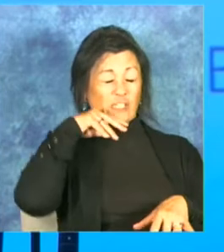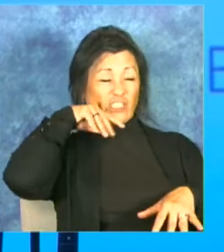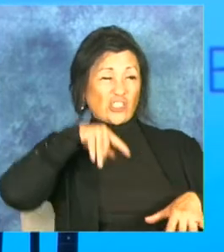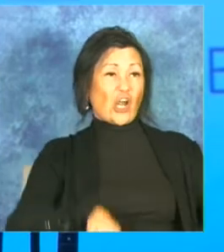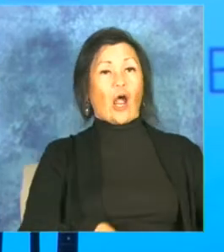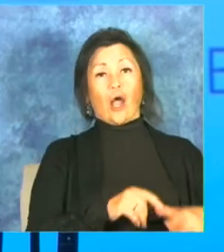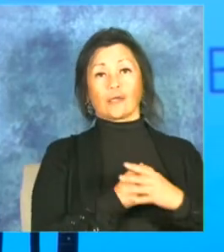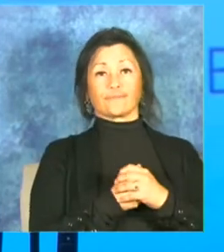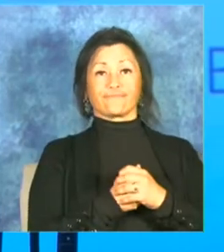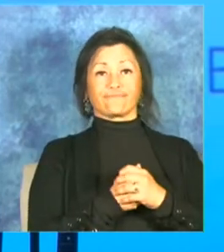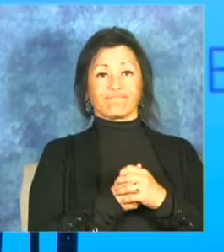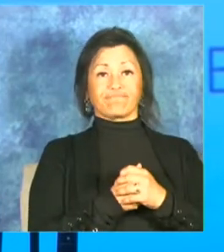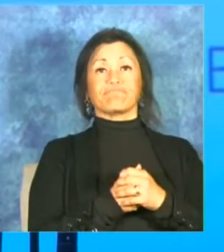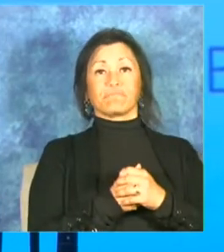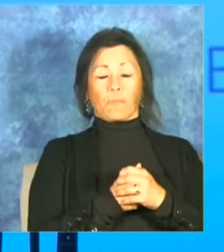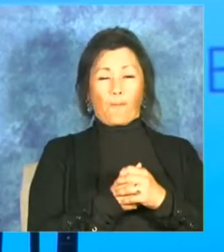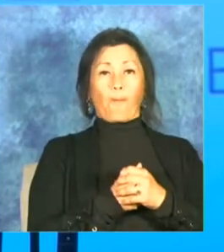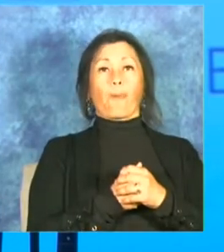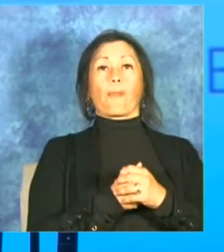astonished.